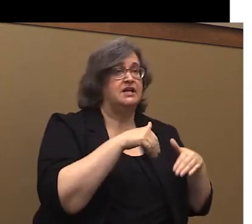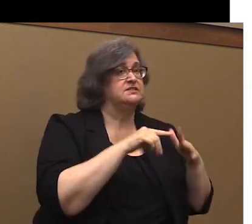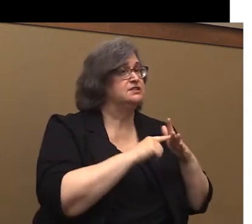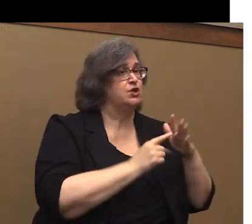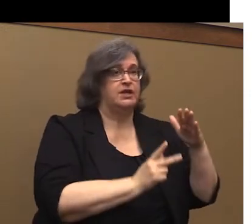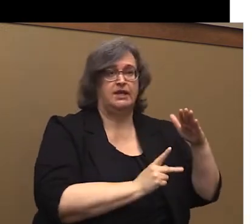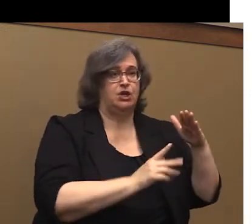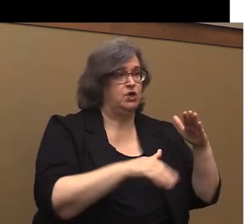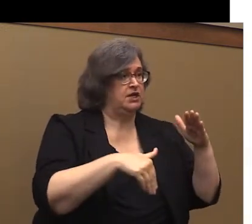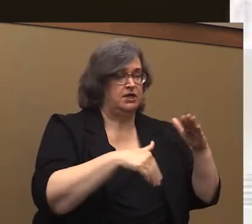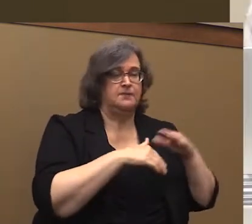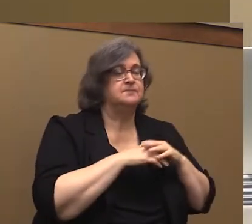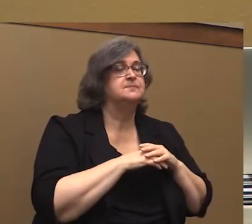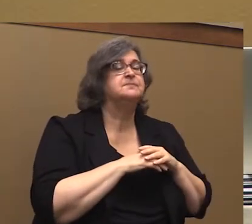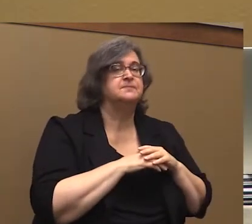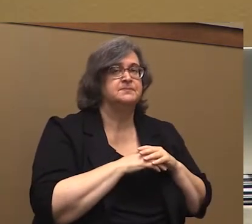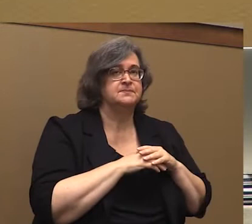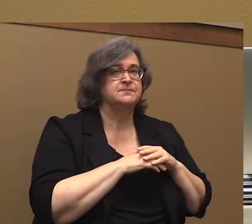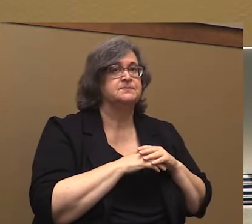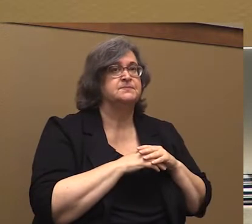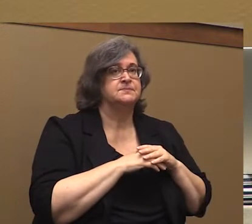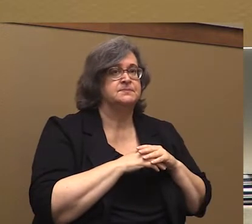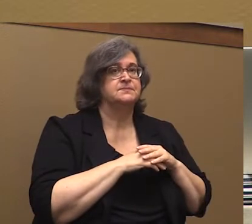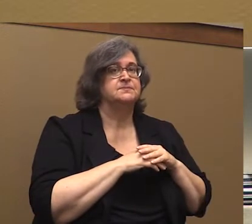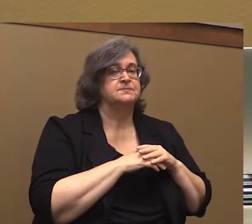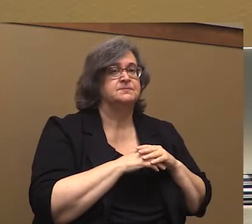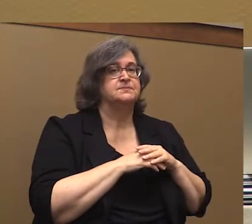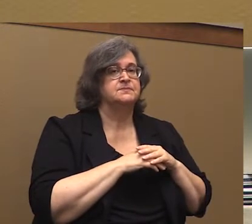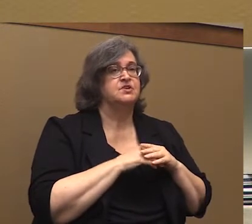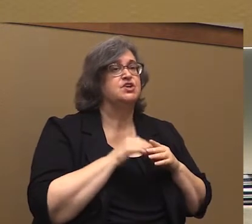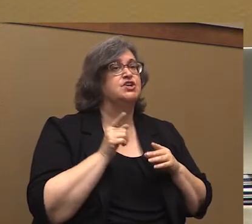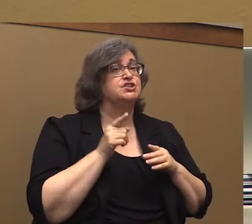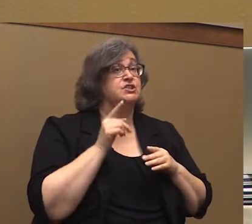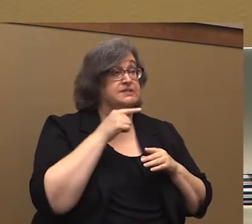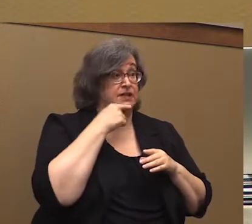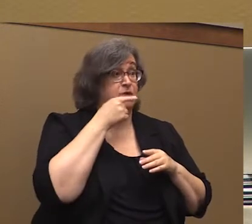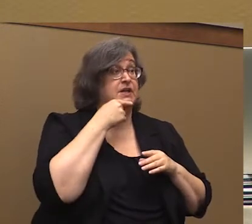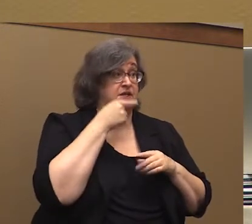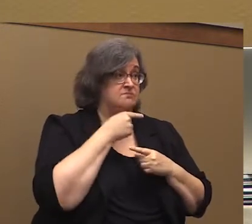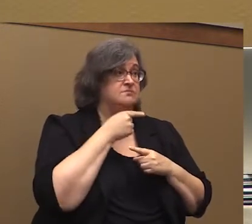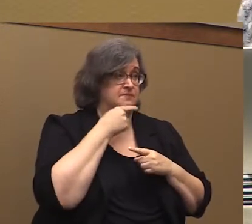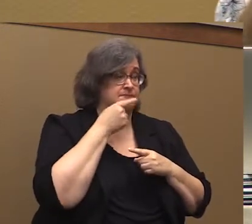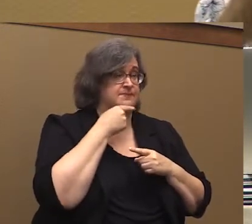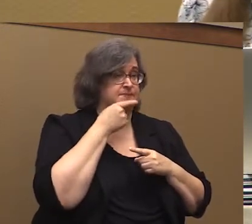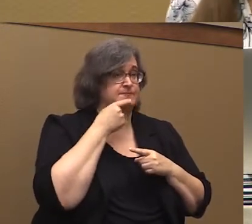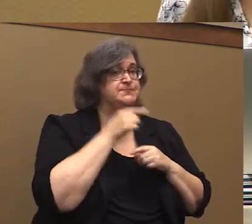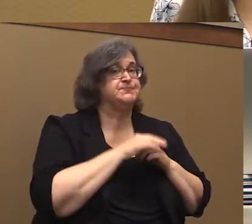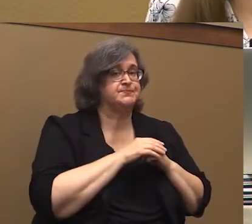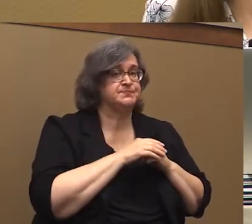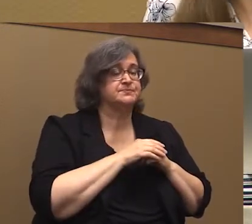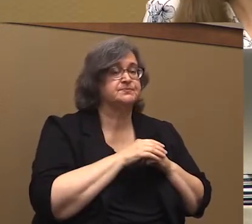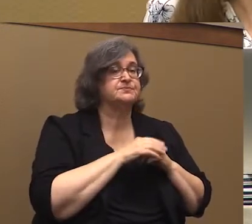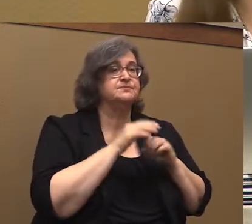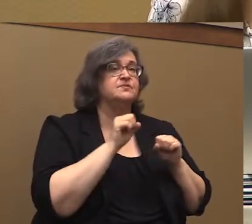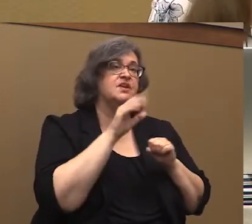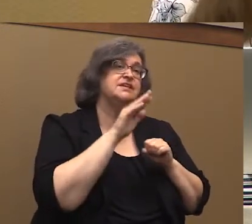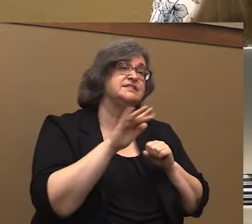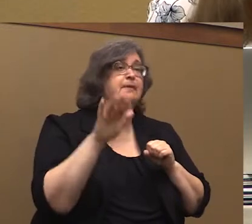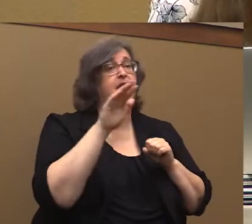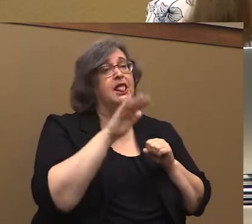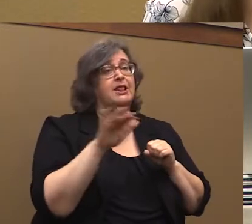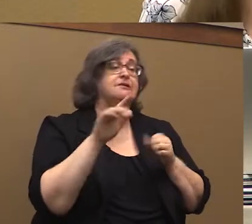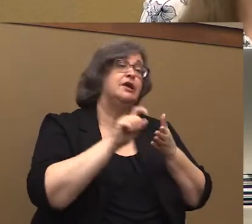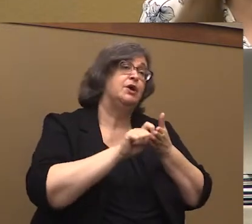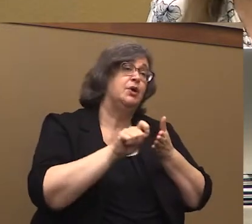in kindergarten. She is hearing, and she can